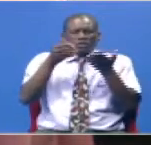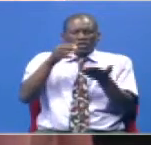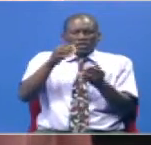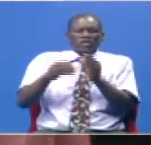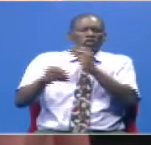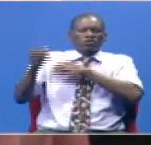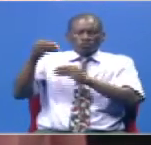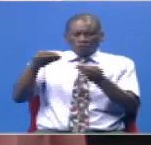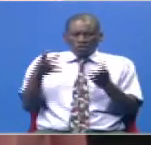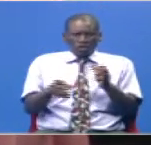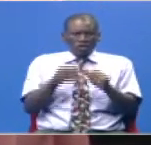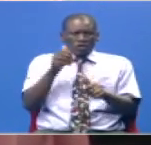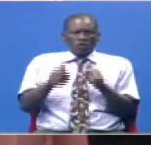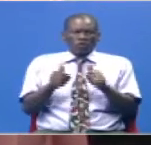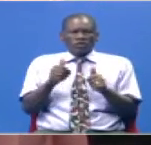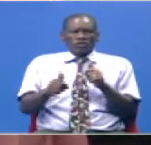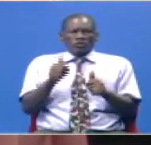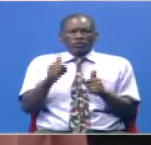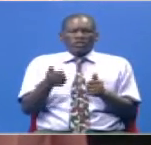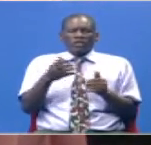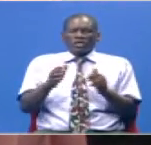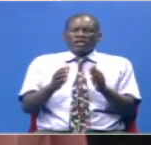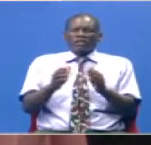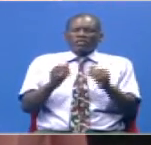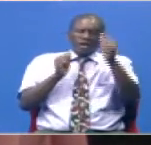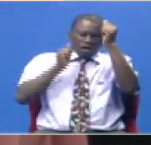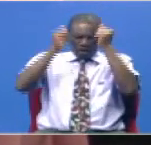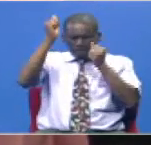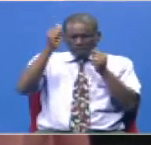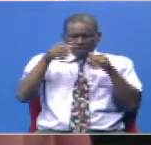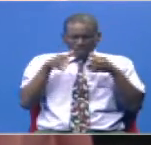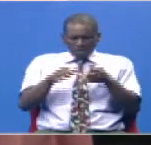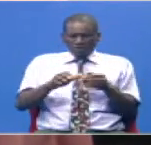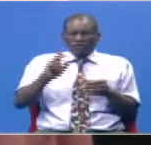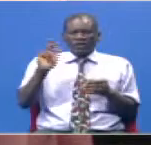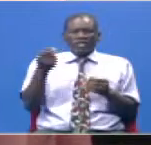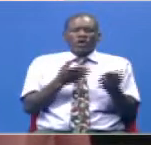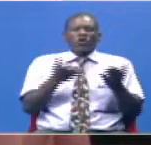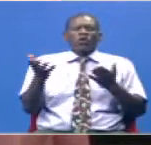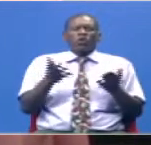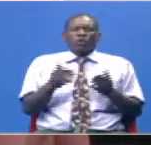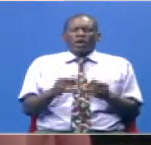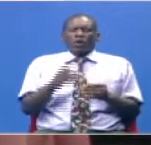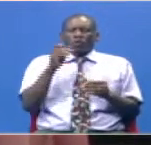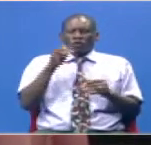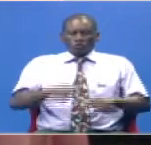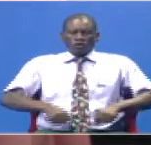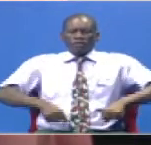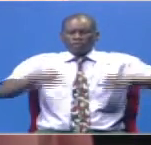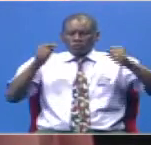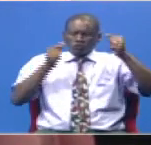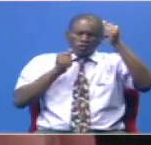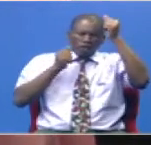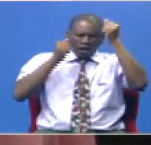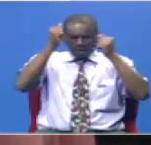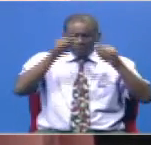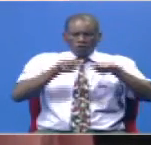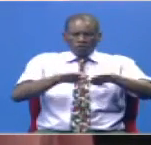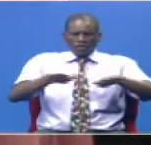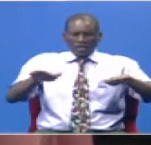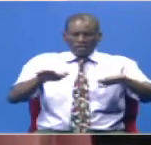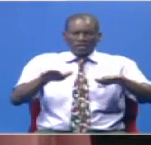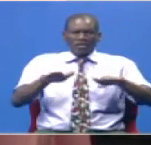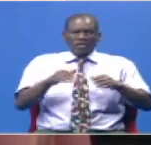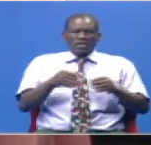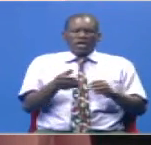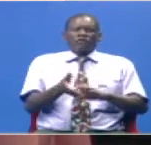kuria na aina yake katika jeshi la nchi kavu humu nchini, ambapo mmoja wa wakuu wa jeshi la nchi kavu ameondoka. Tuseme